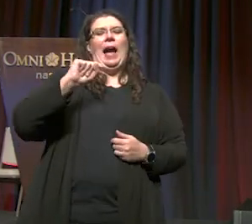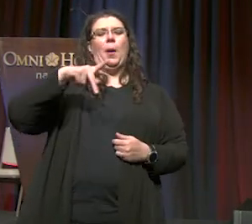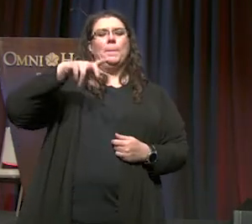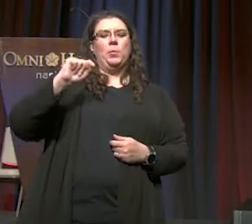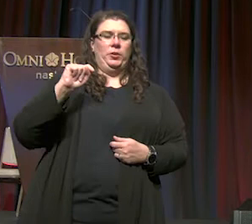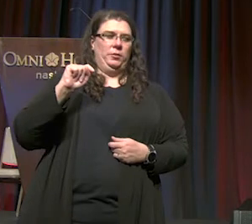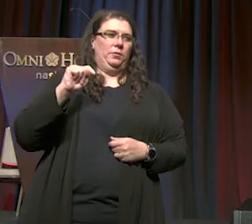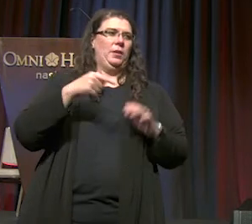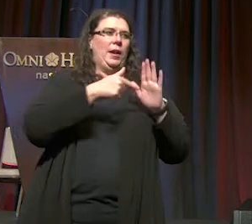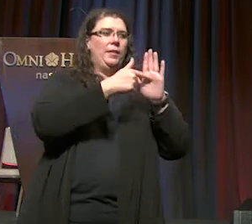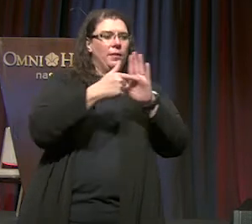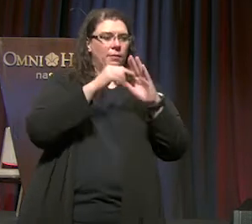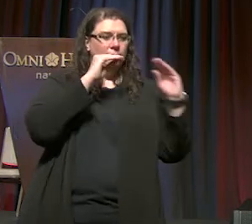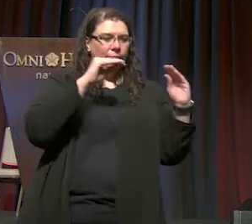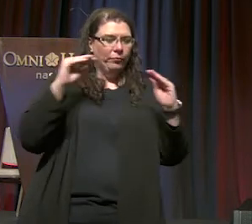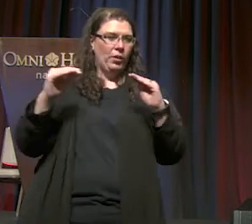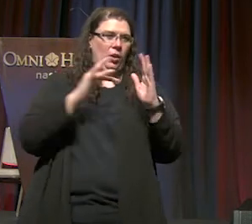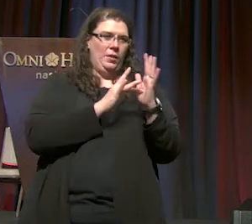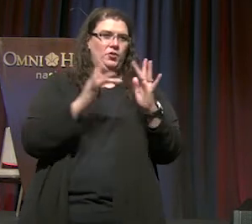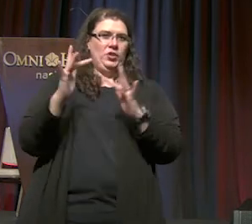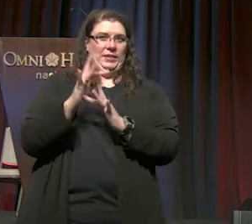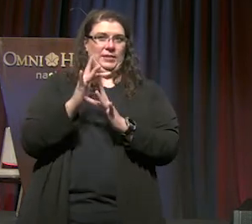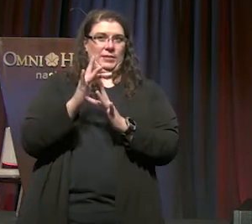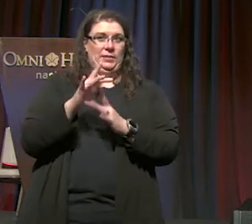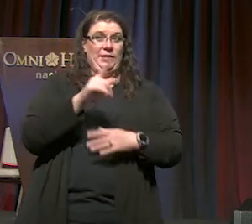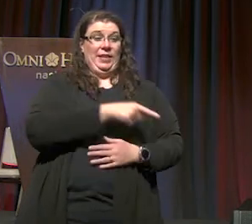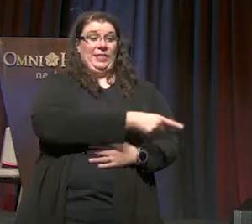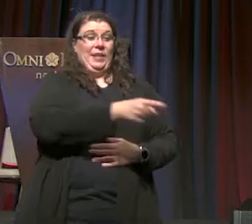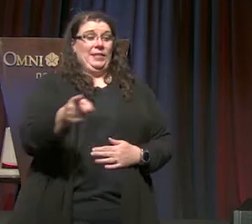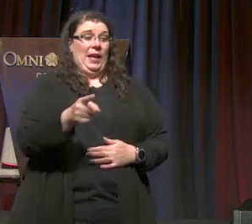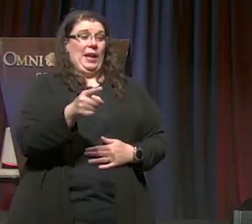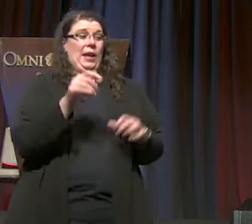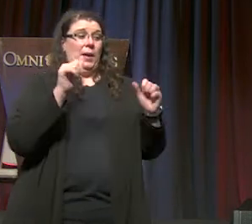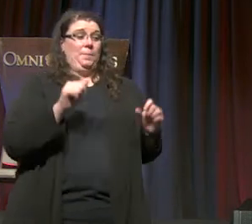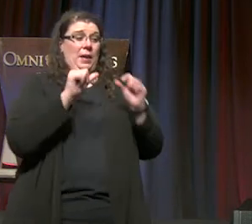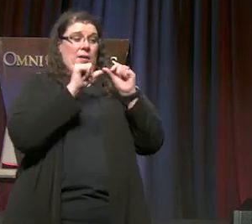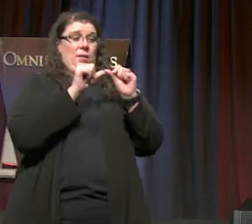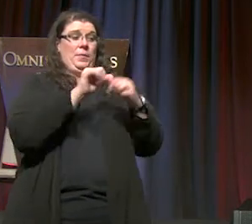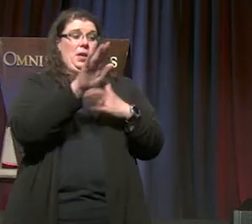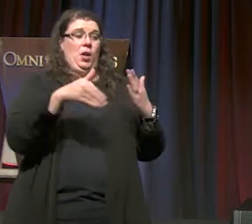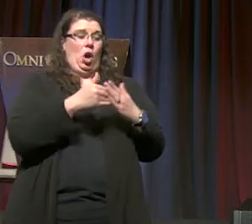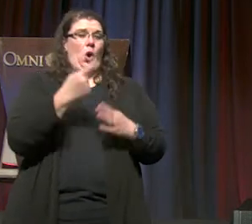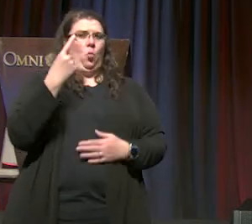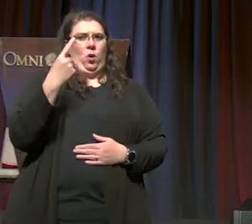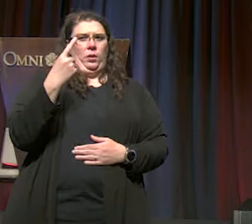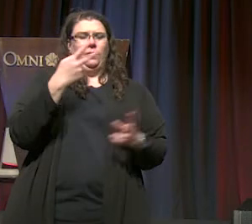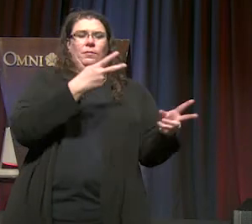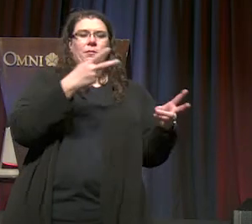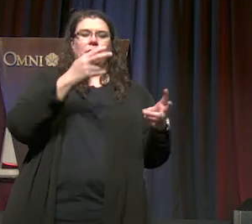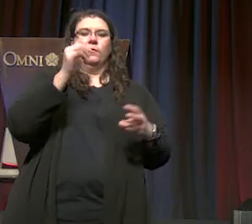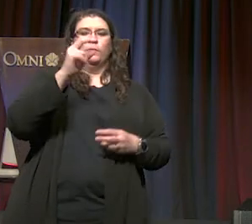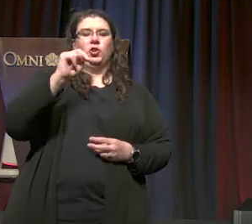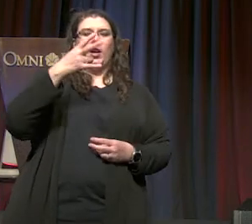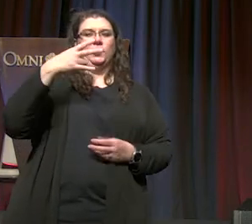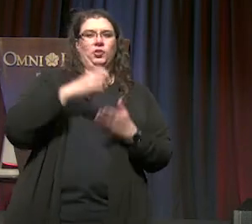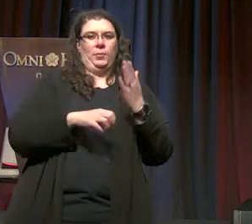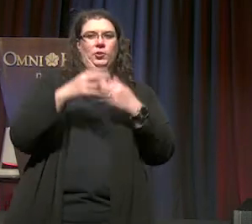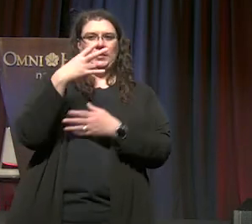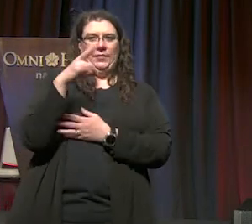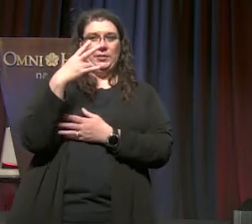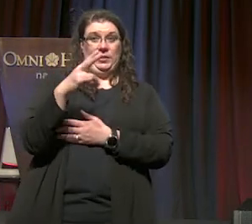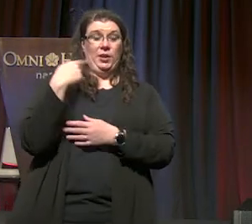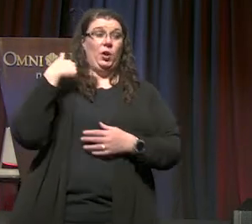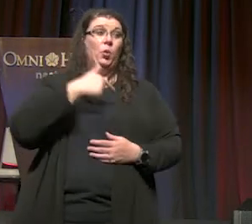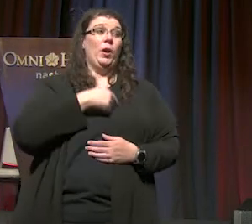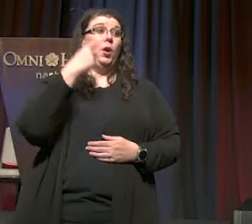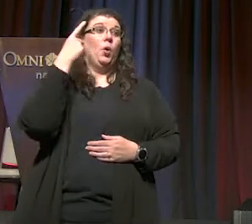Jesus, that they may be all one. In John 17, we are one in mission,